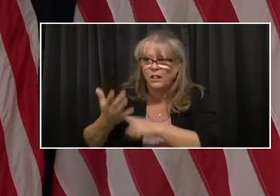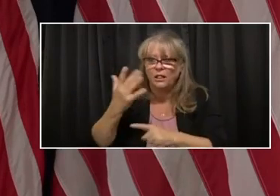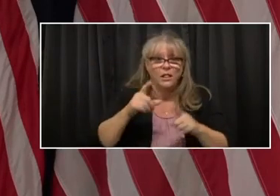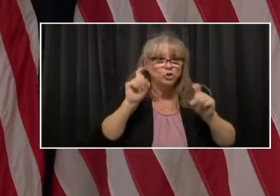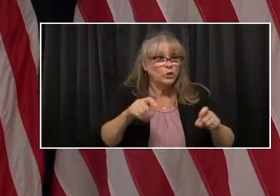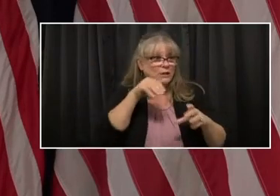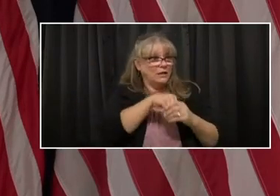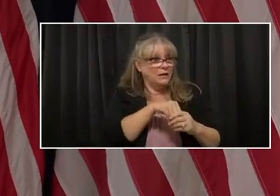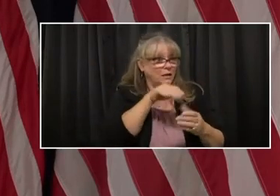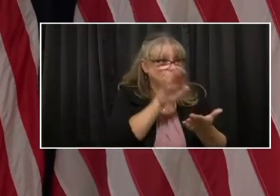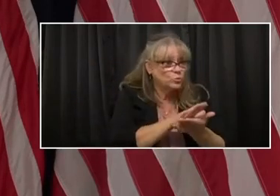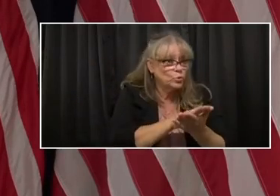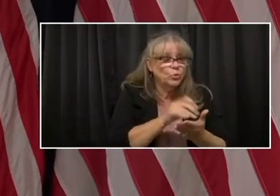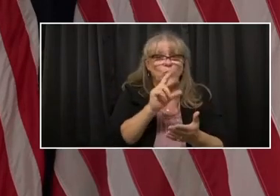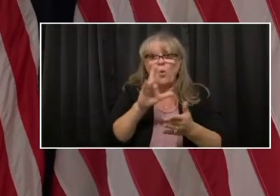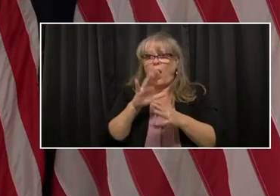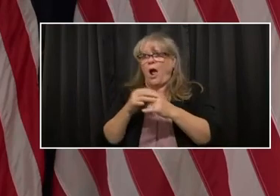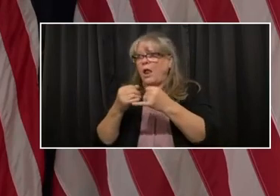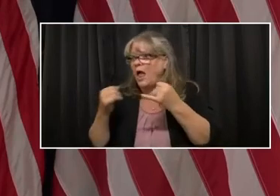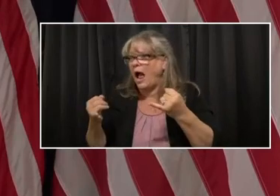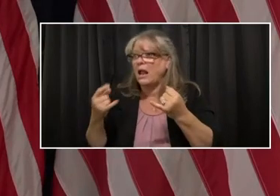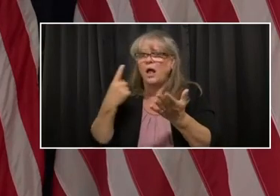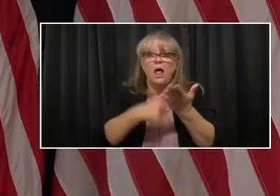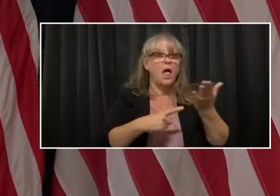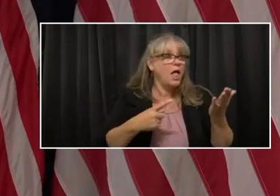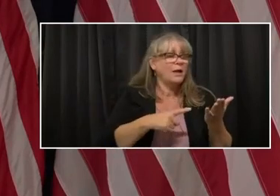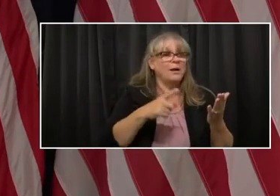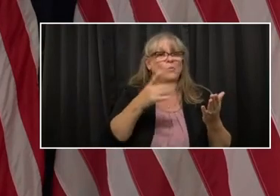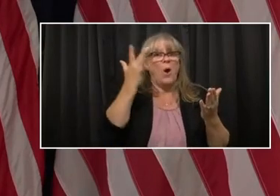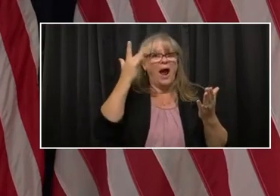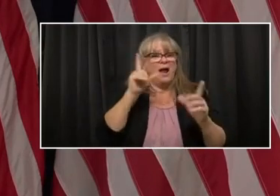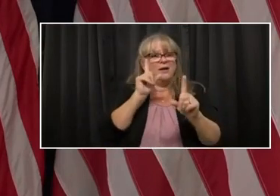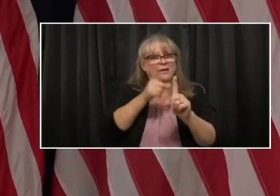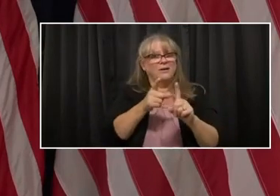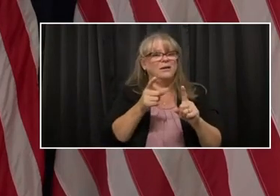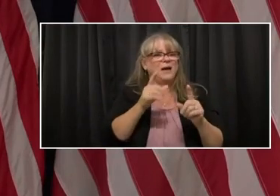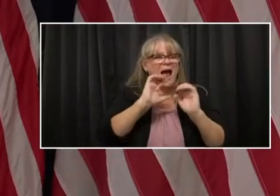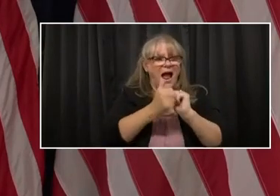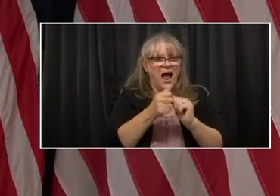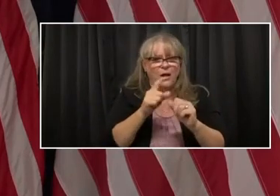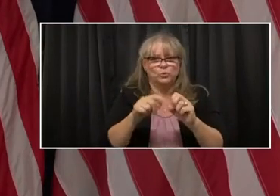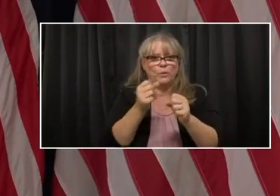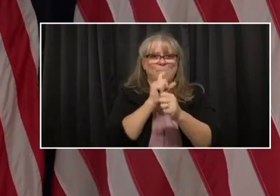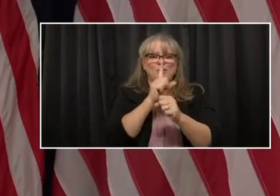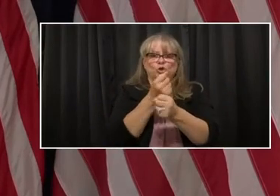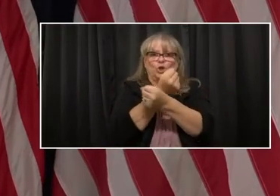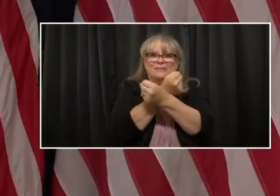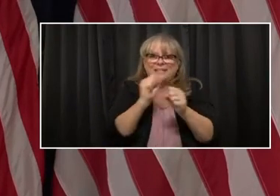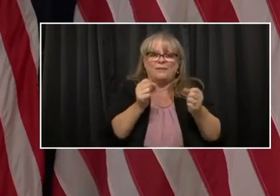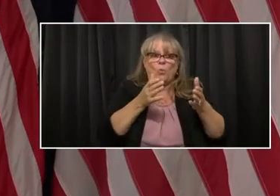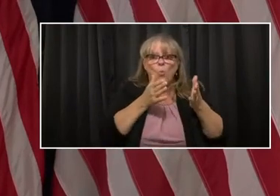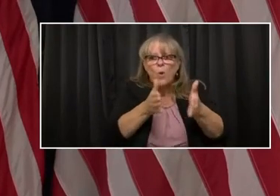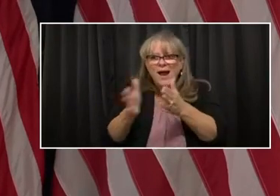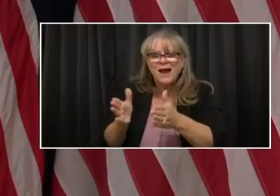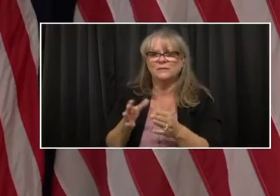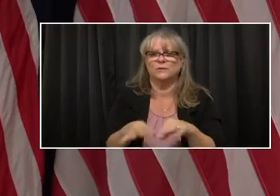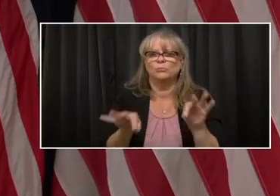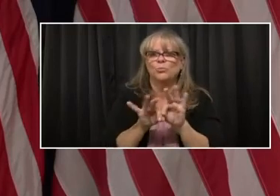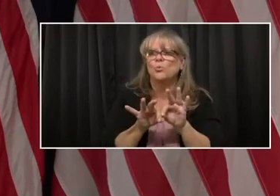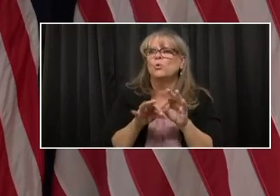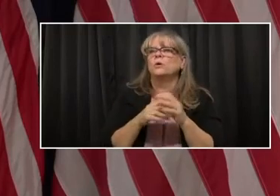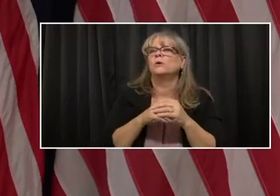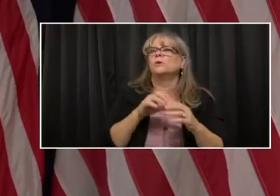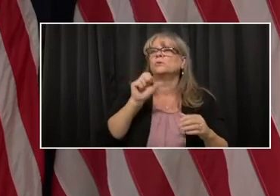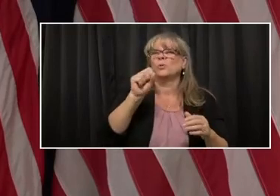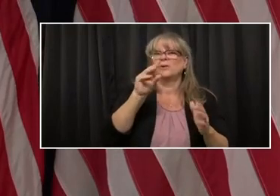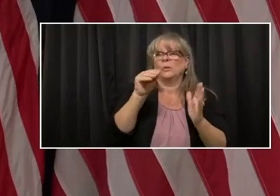they can in a safe way. Meaning for kids who don't have internet or computers at home, access points at school. For kids who need IEP or speech therapy, are they getting that